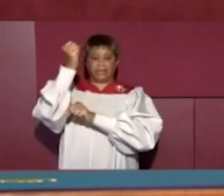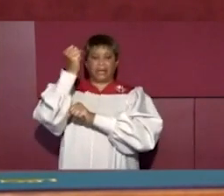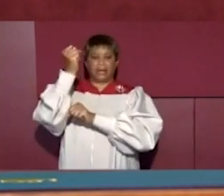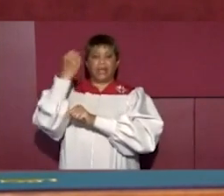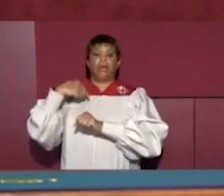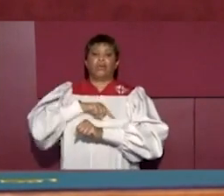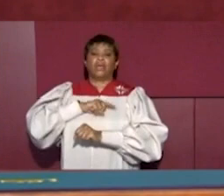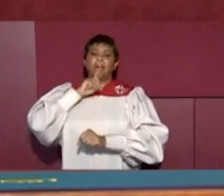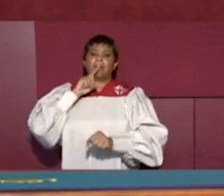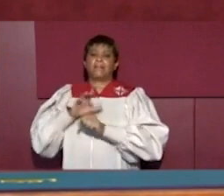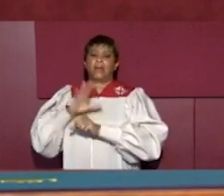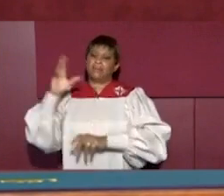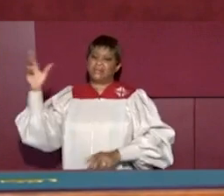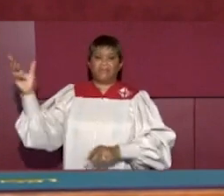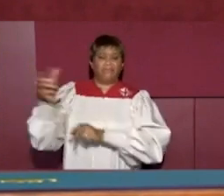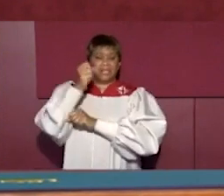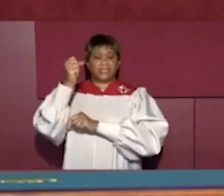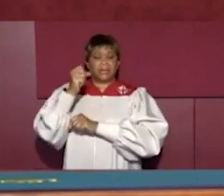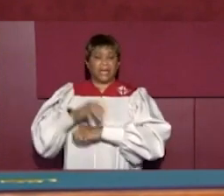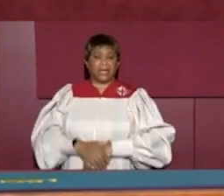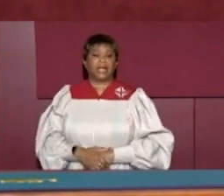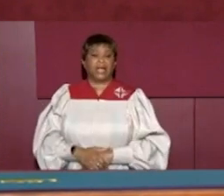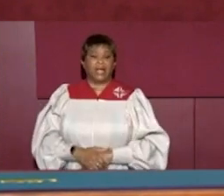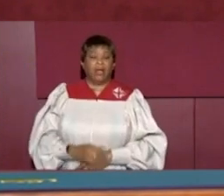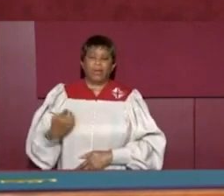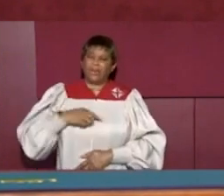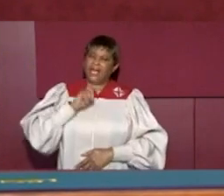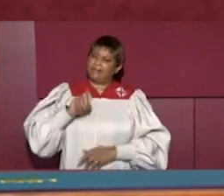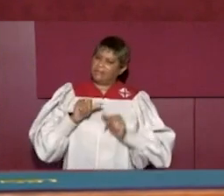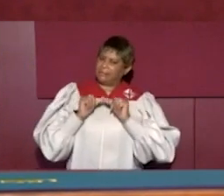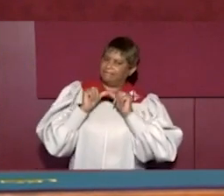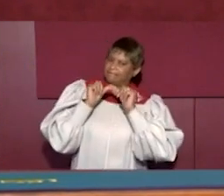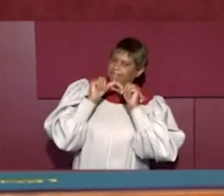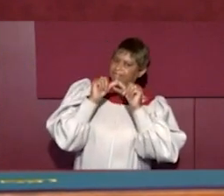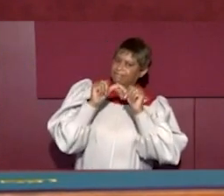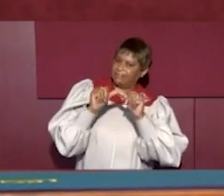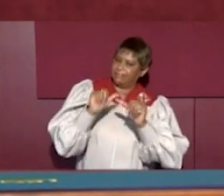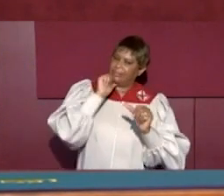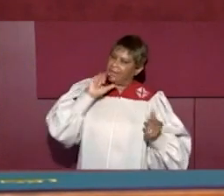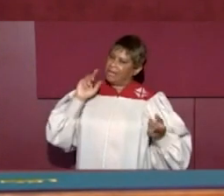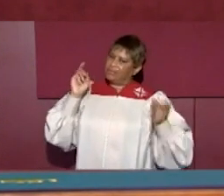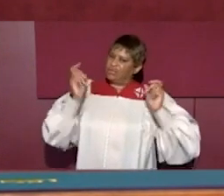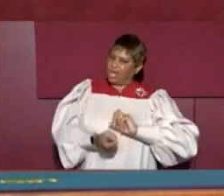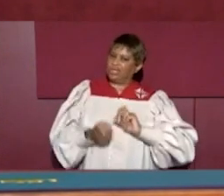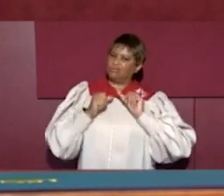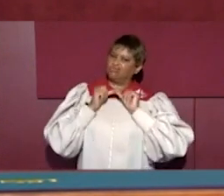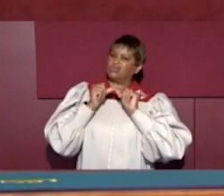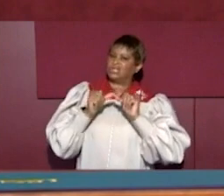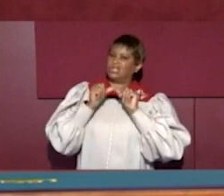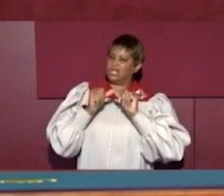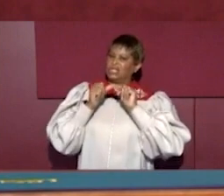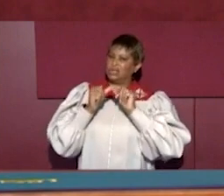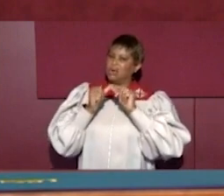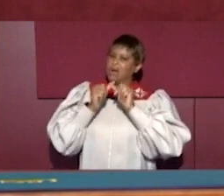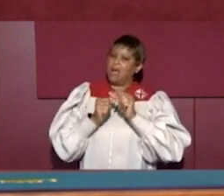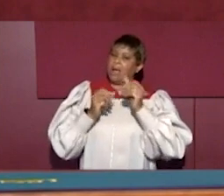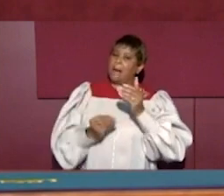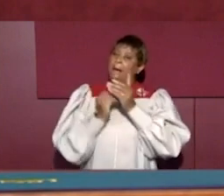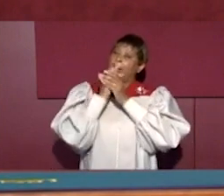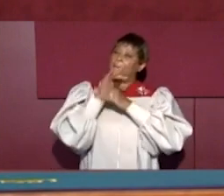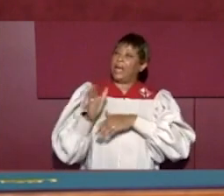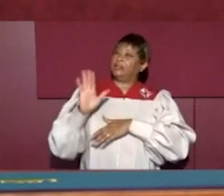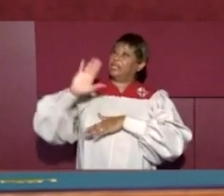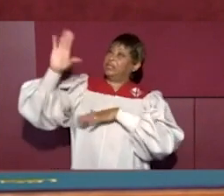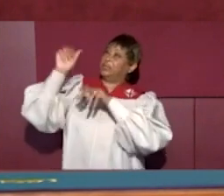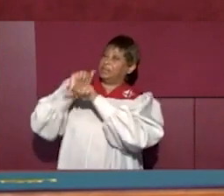are promised victory. Now, we've got to be steadfast. We've got to be unmovable. We've got to continue abounding in the work of the